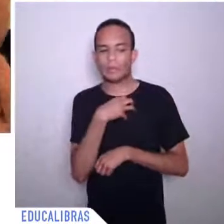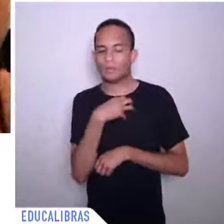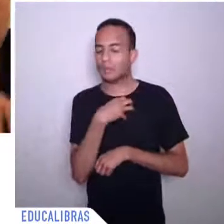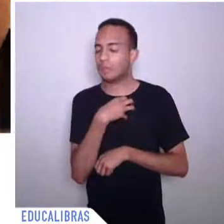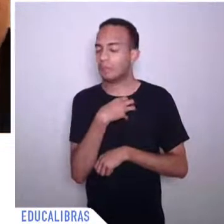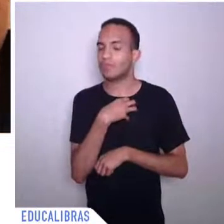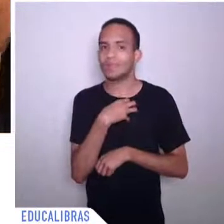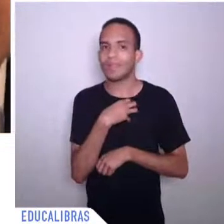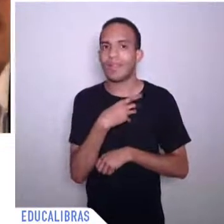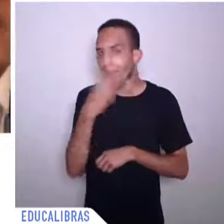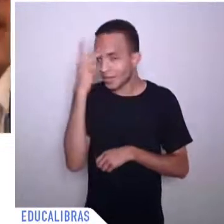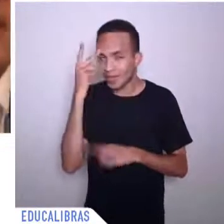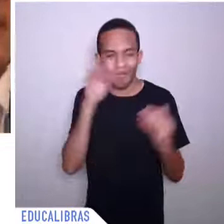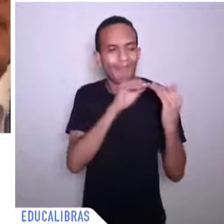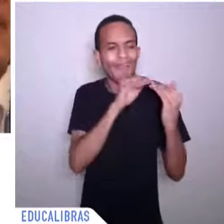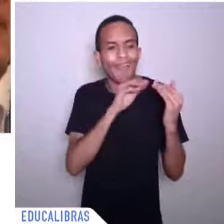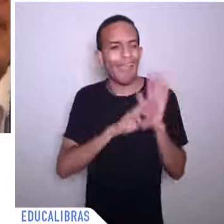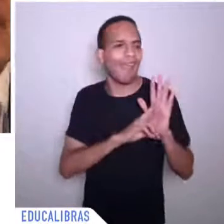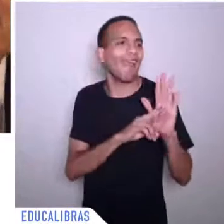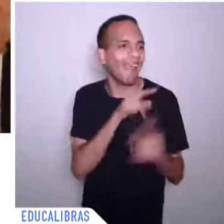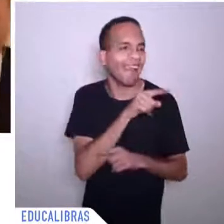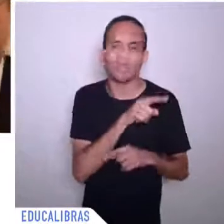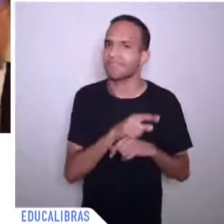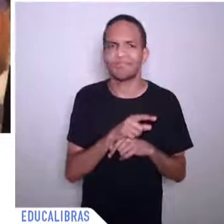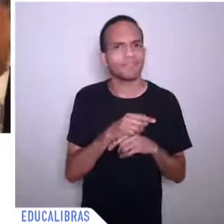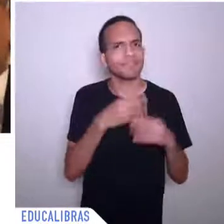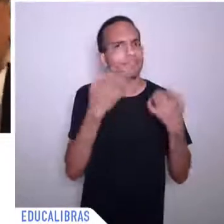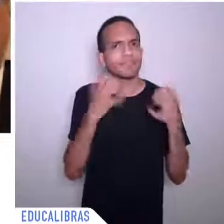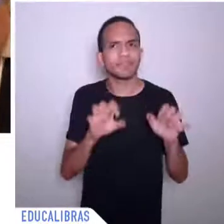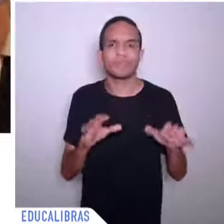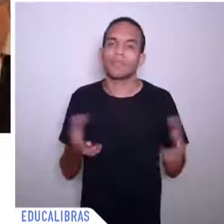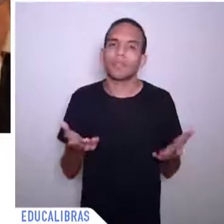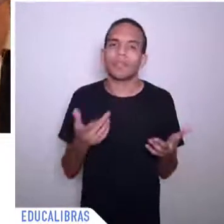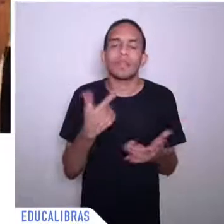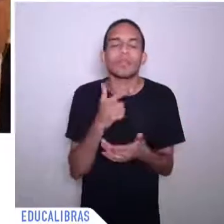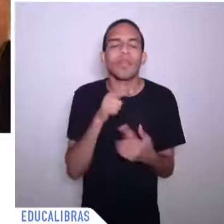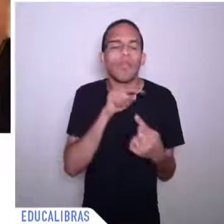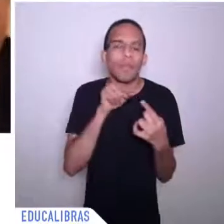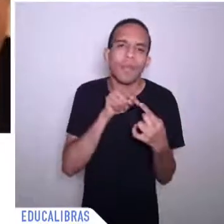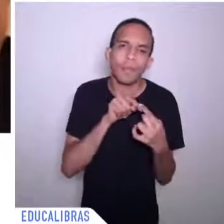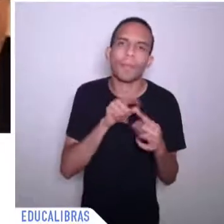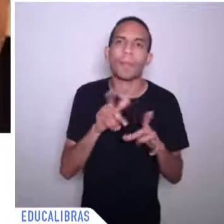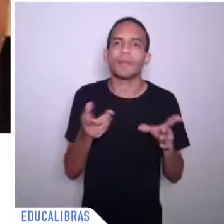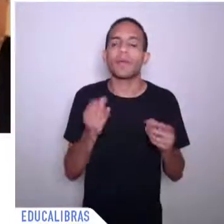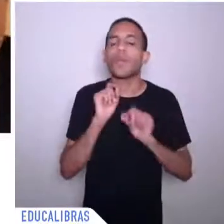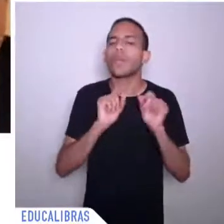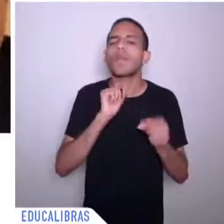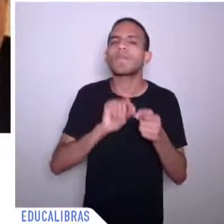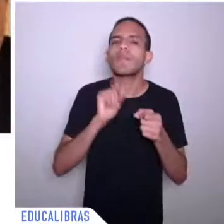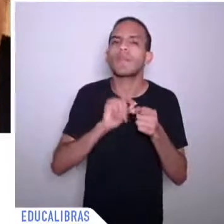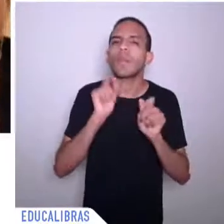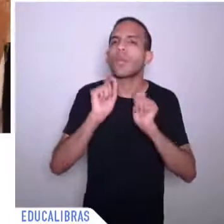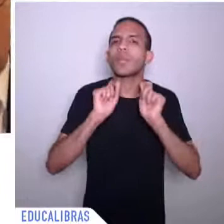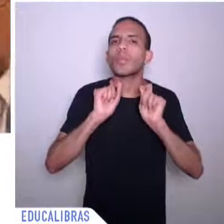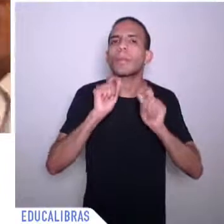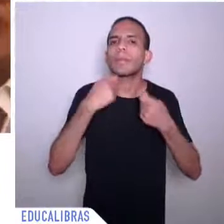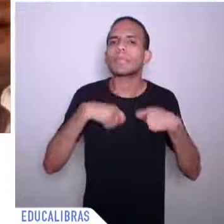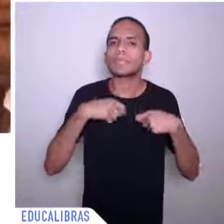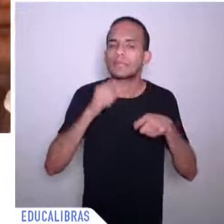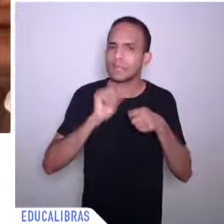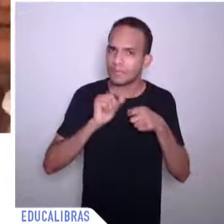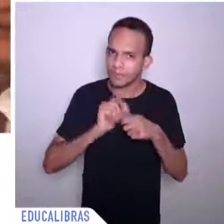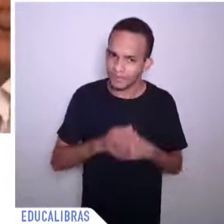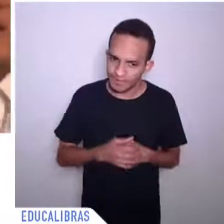disqualify those politicians. They don't People don't feel represented in this democracy anymore, and it happens in such